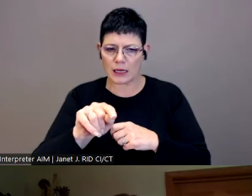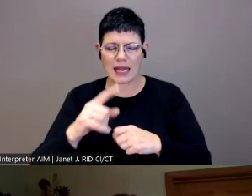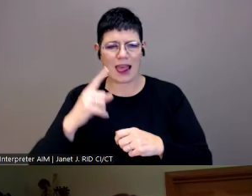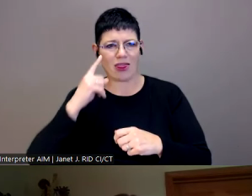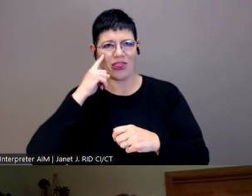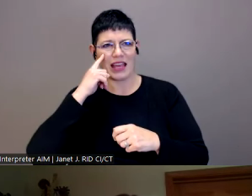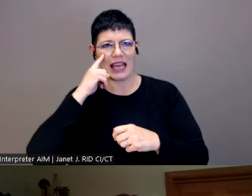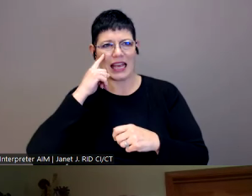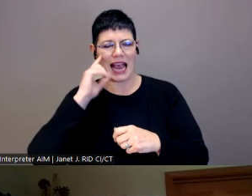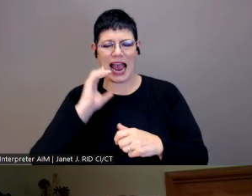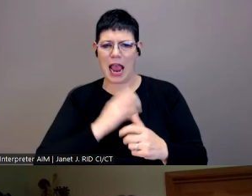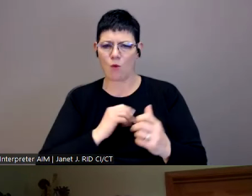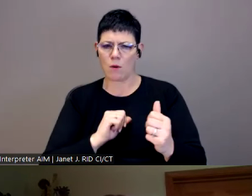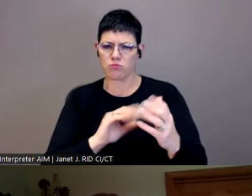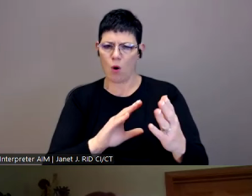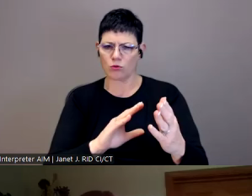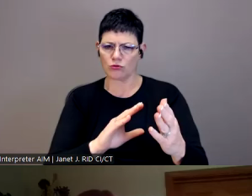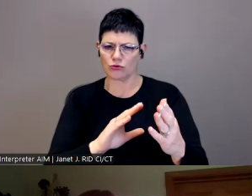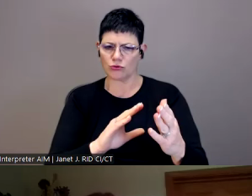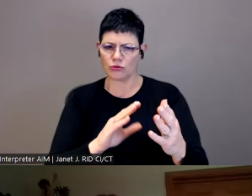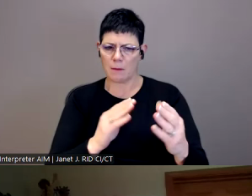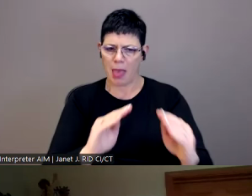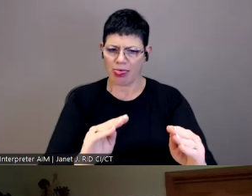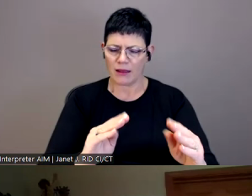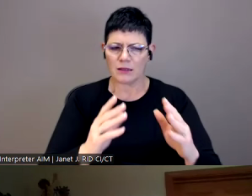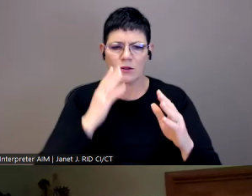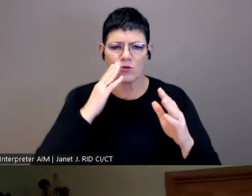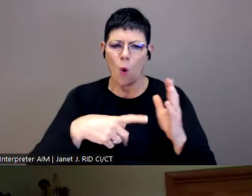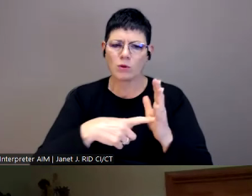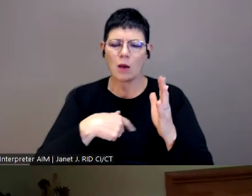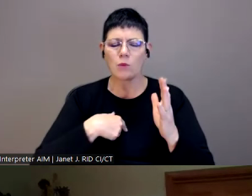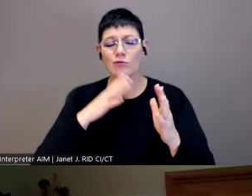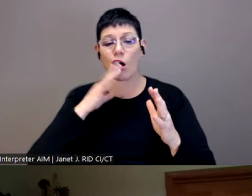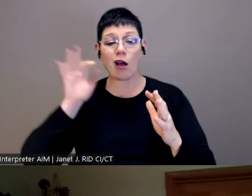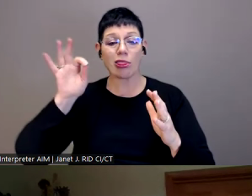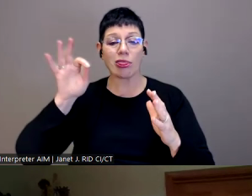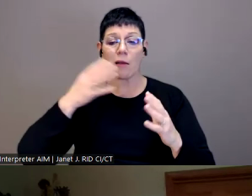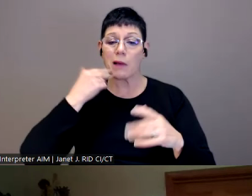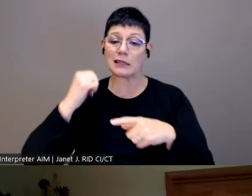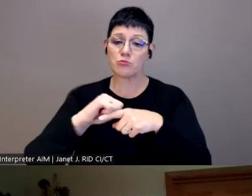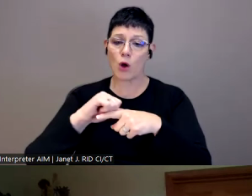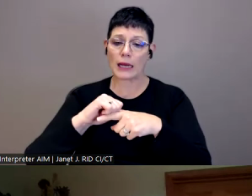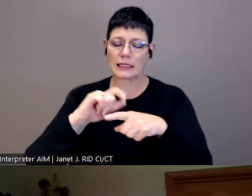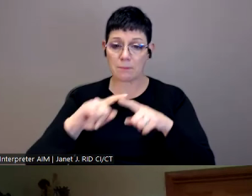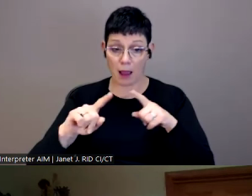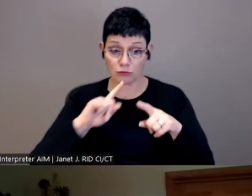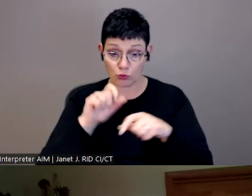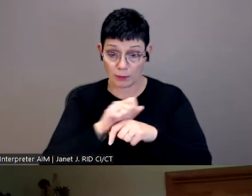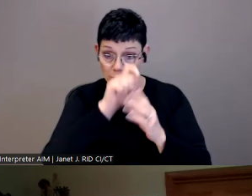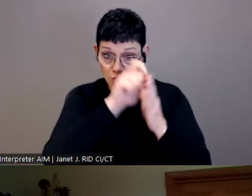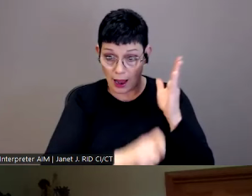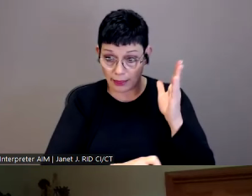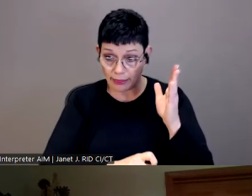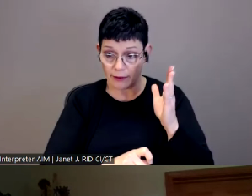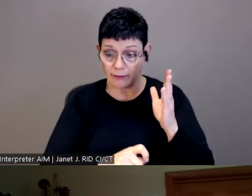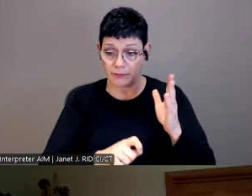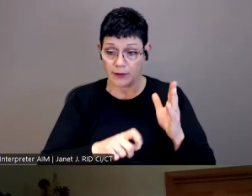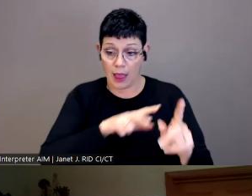of these strategies. I think we often get to talk about best practices, but when you have to put them in order and think about them in the context